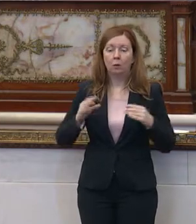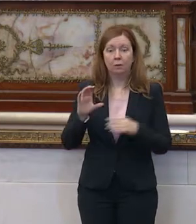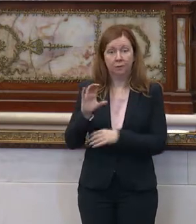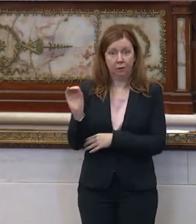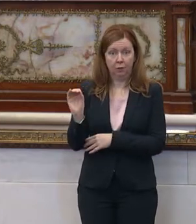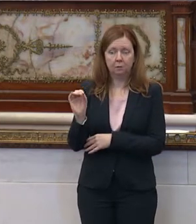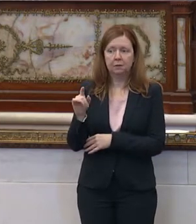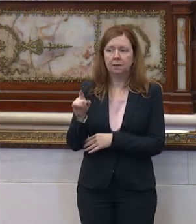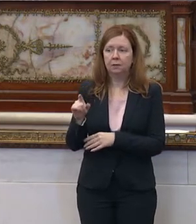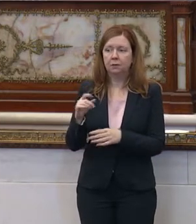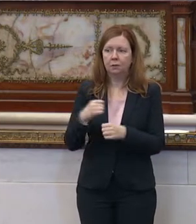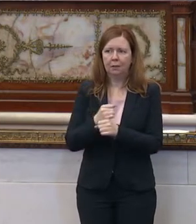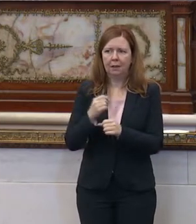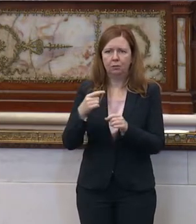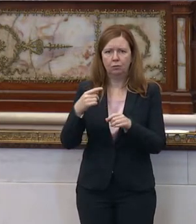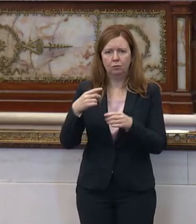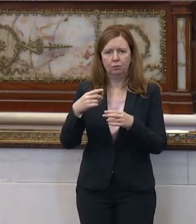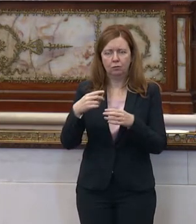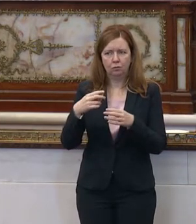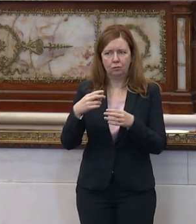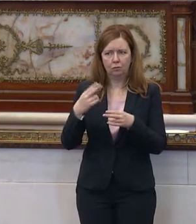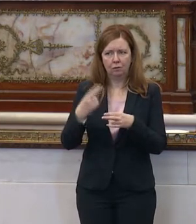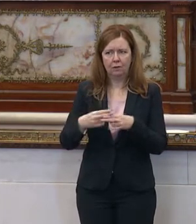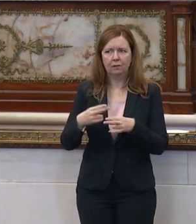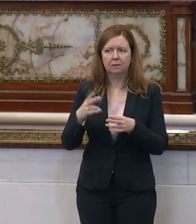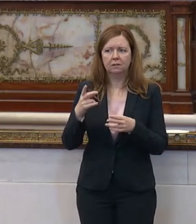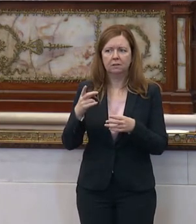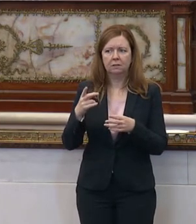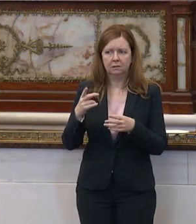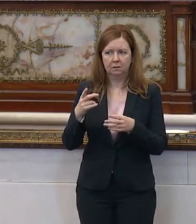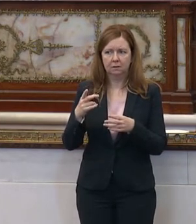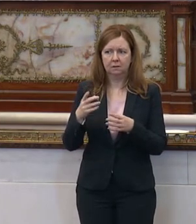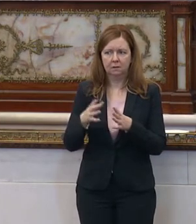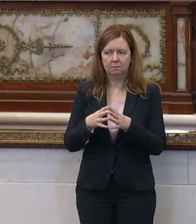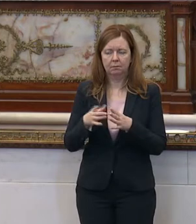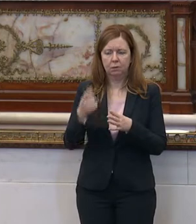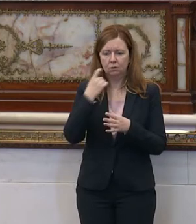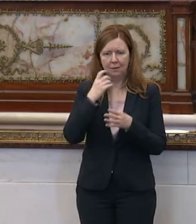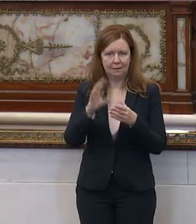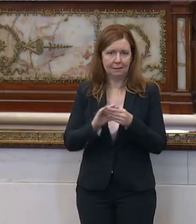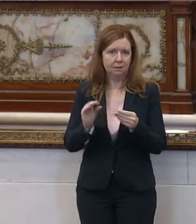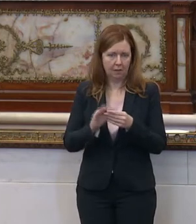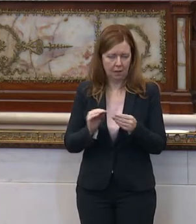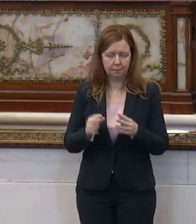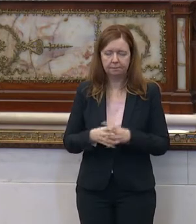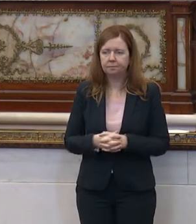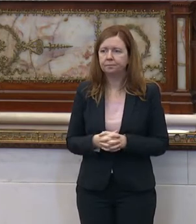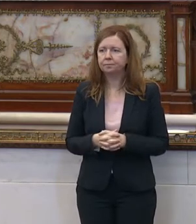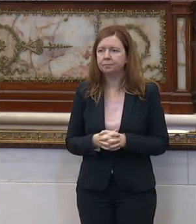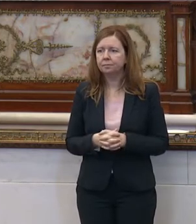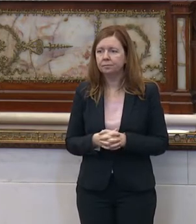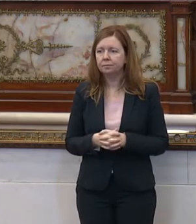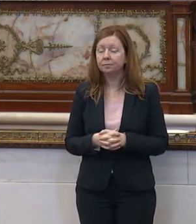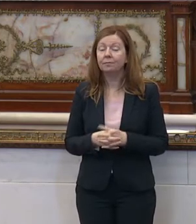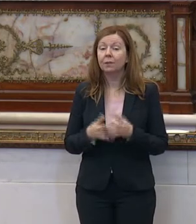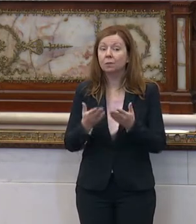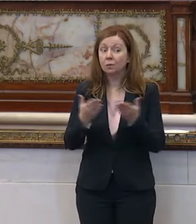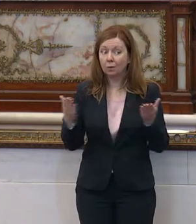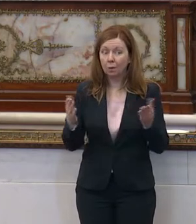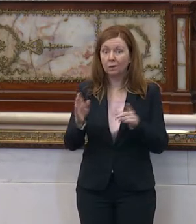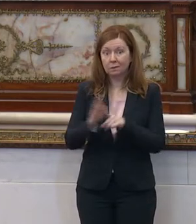And you made reference to that you just testified to. In reference to those